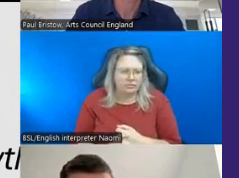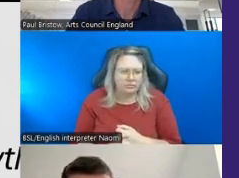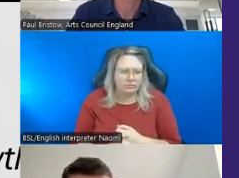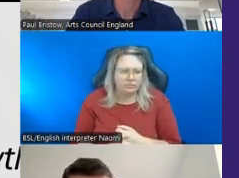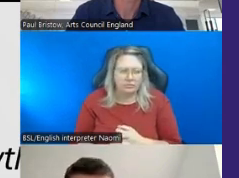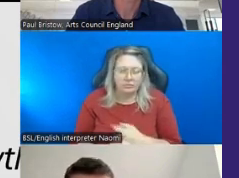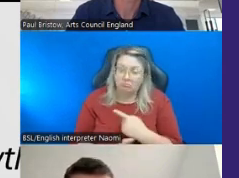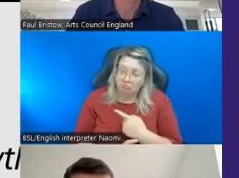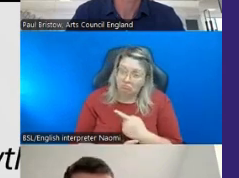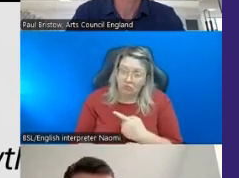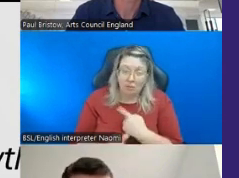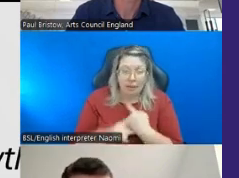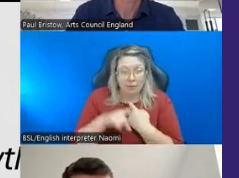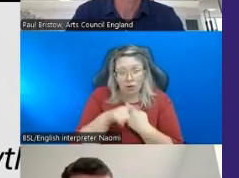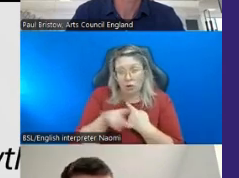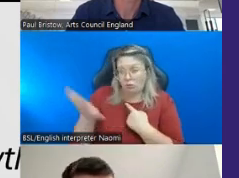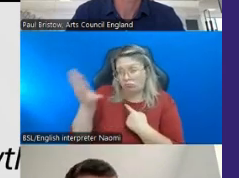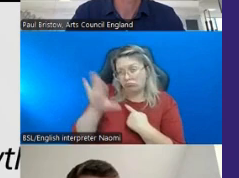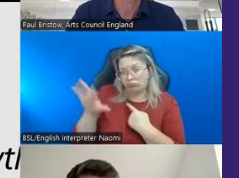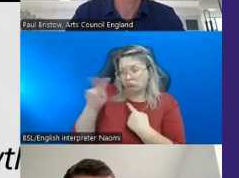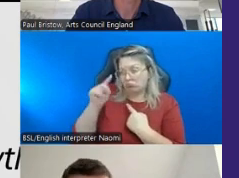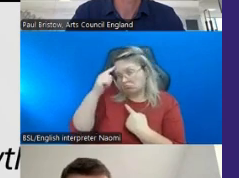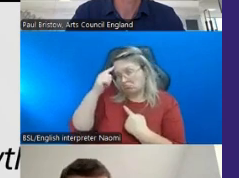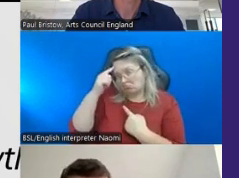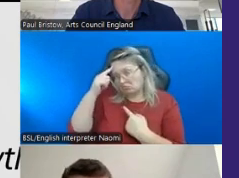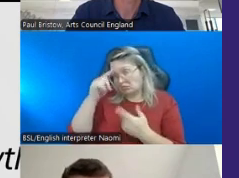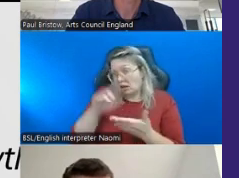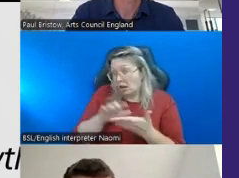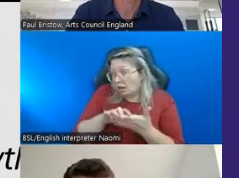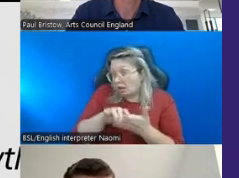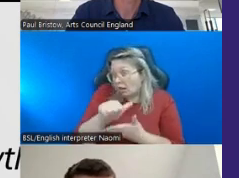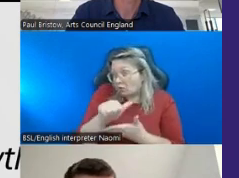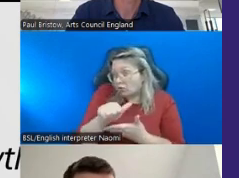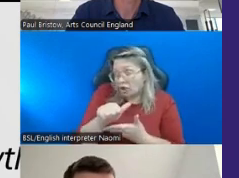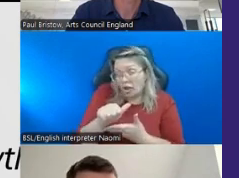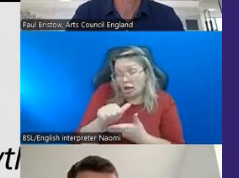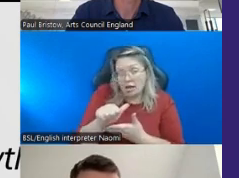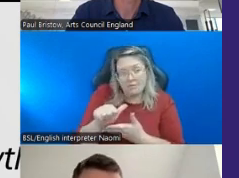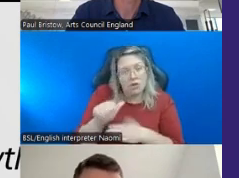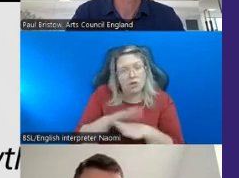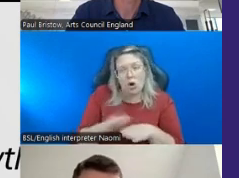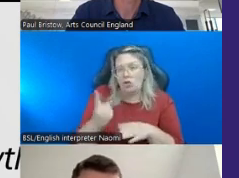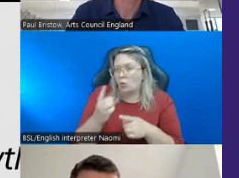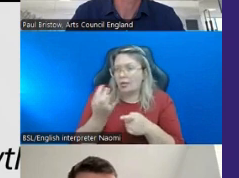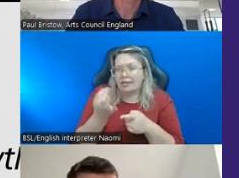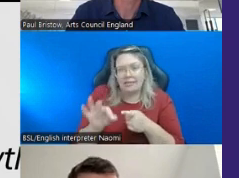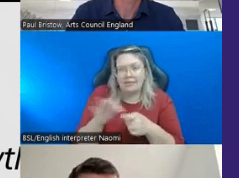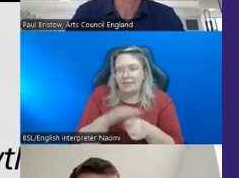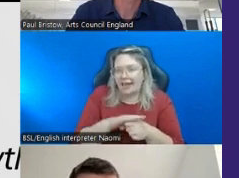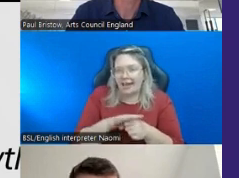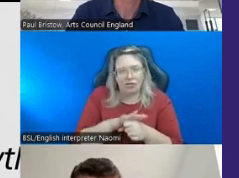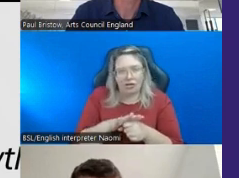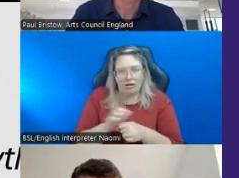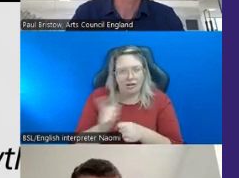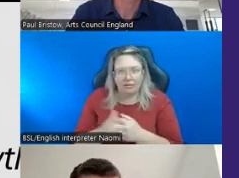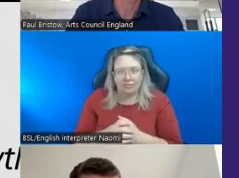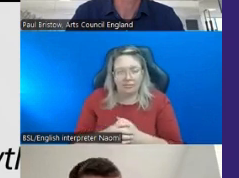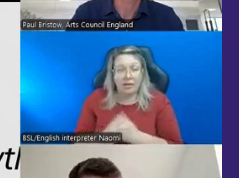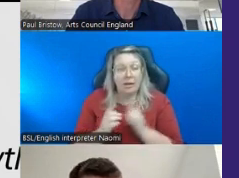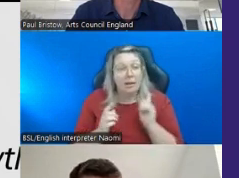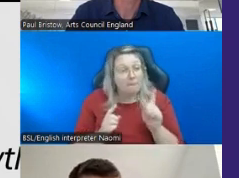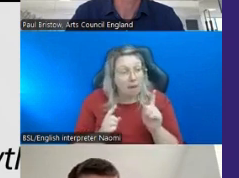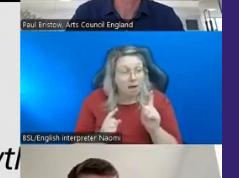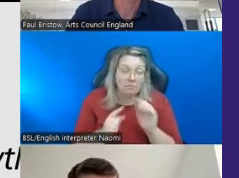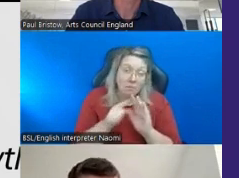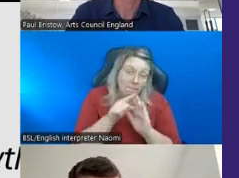maybe start to infer that culture obviously is not a distinct area of competence, but policy and